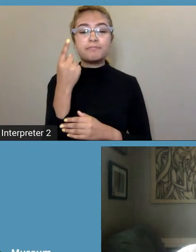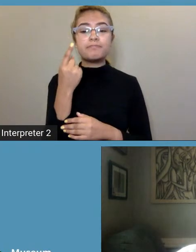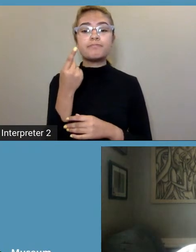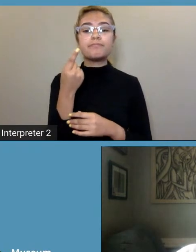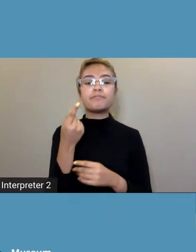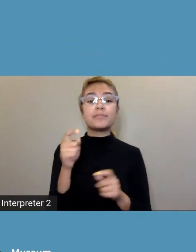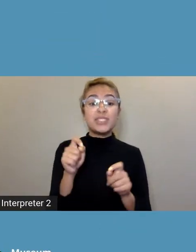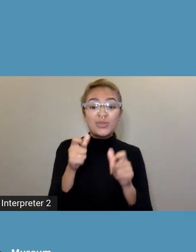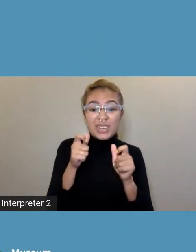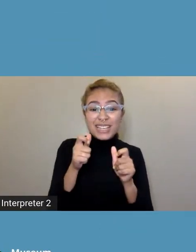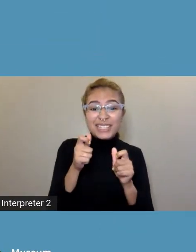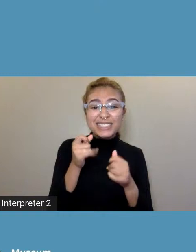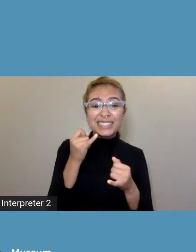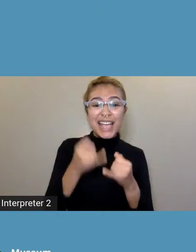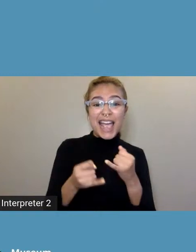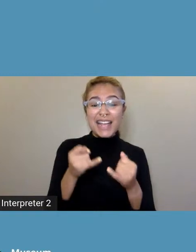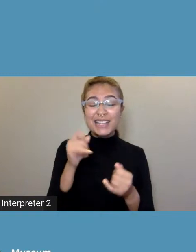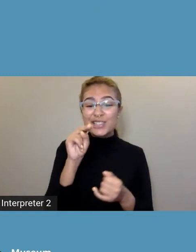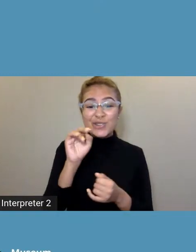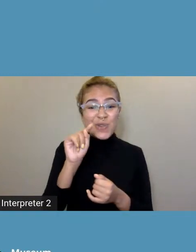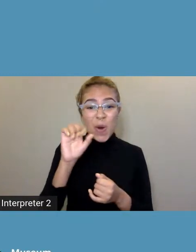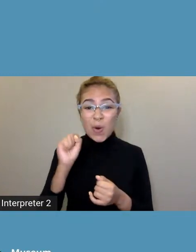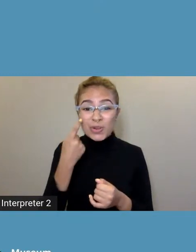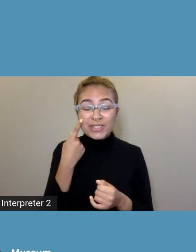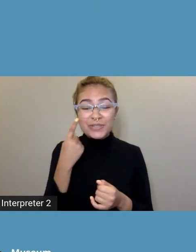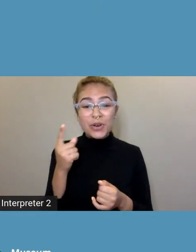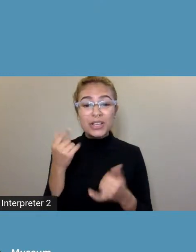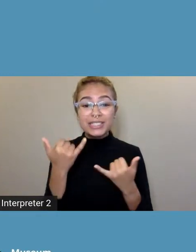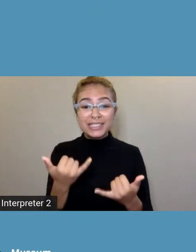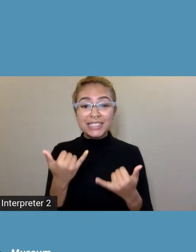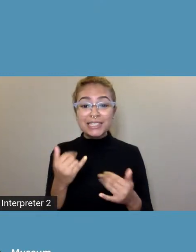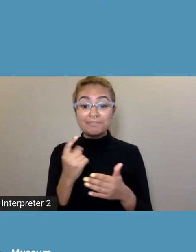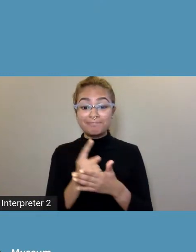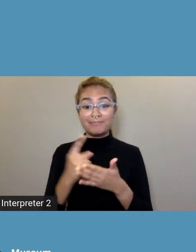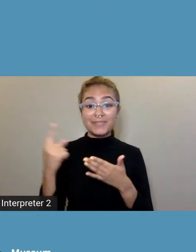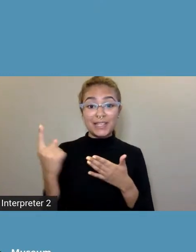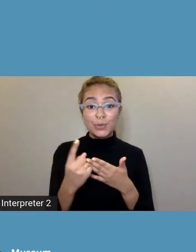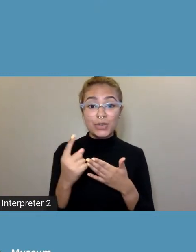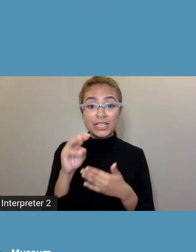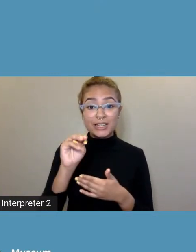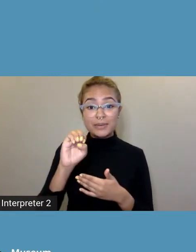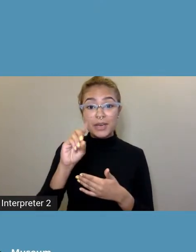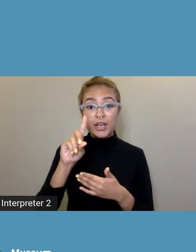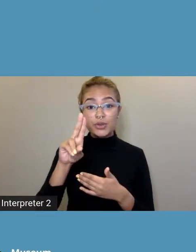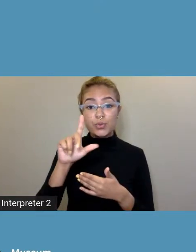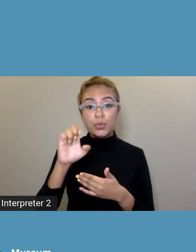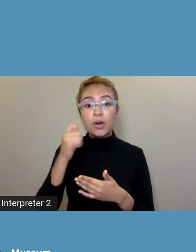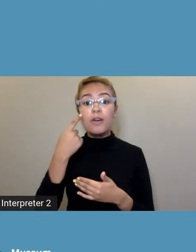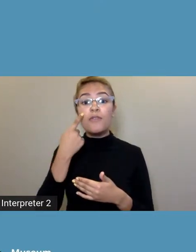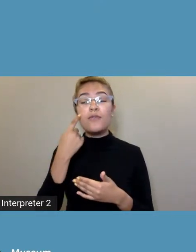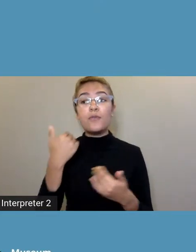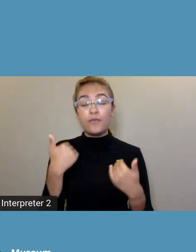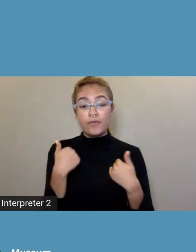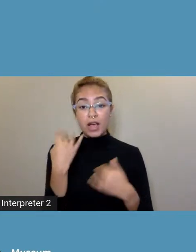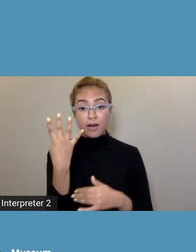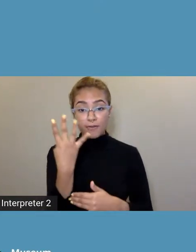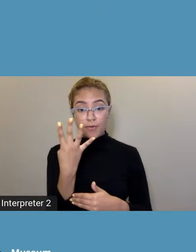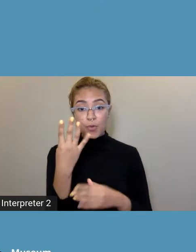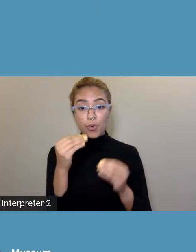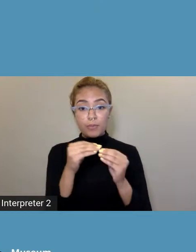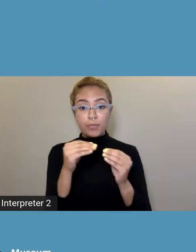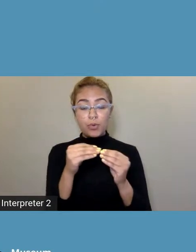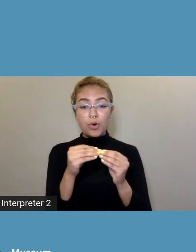notes for the end of the day. After next week's module, we'll have our 4 modules, or our 4